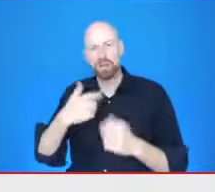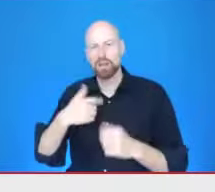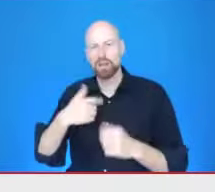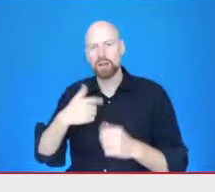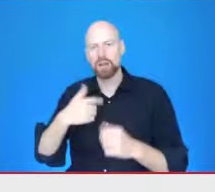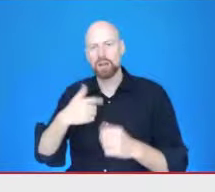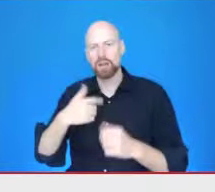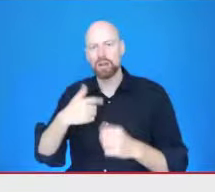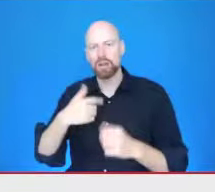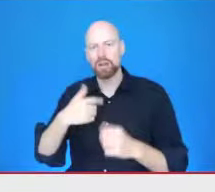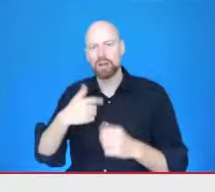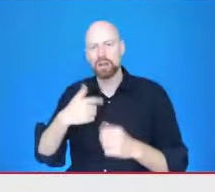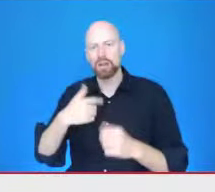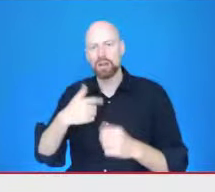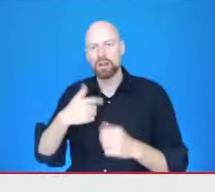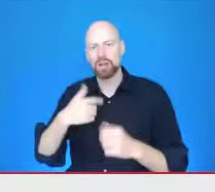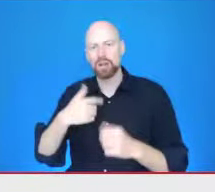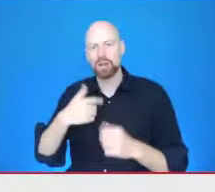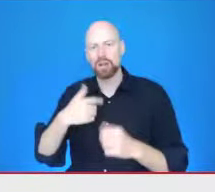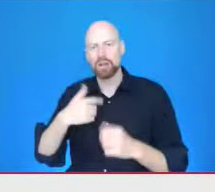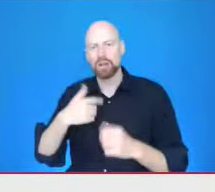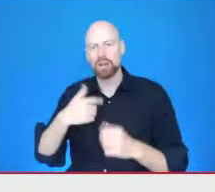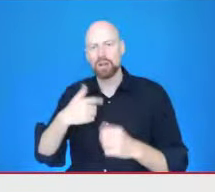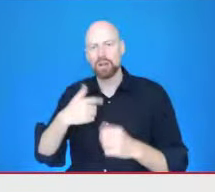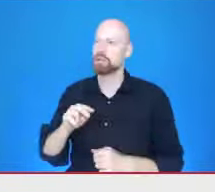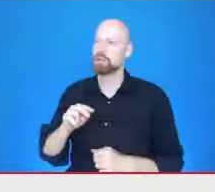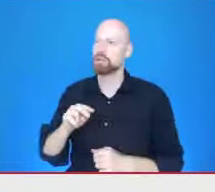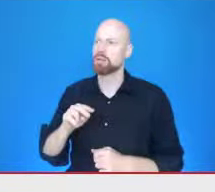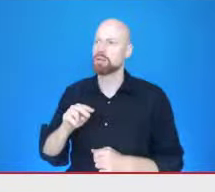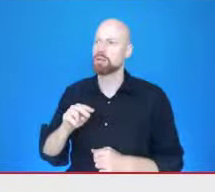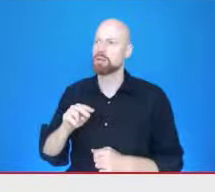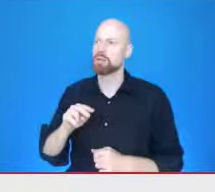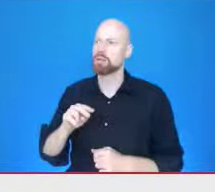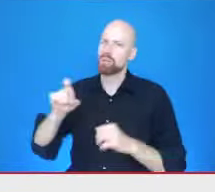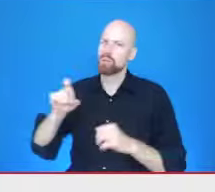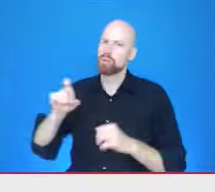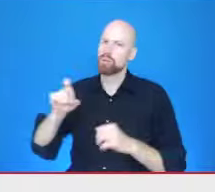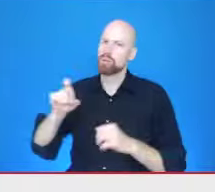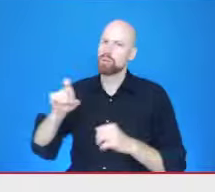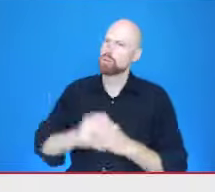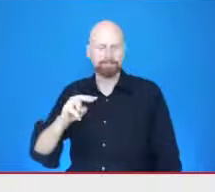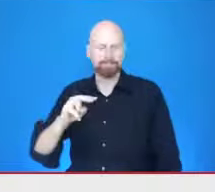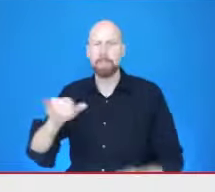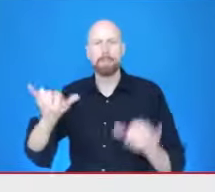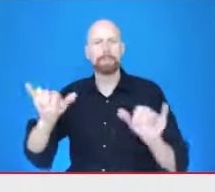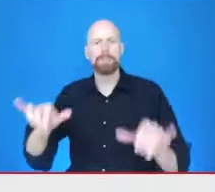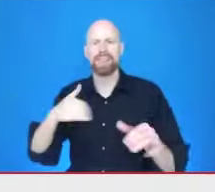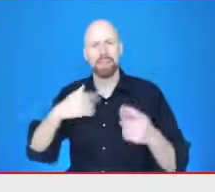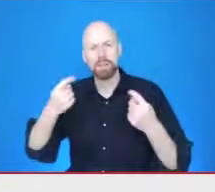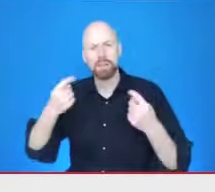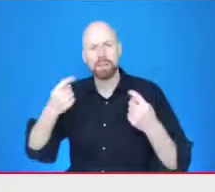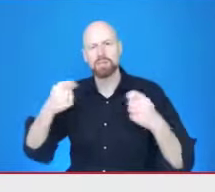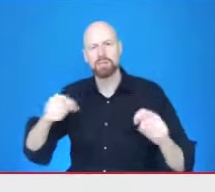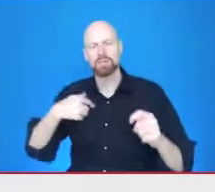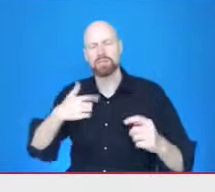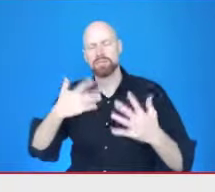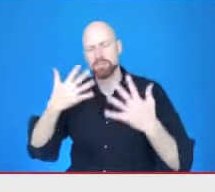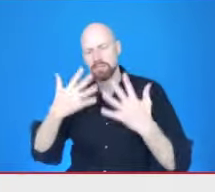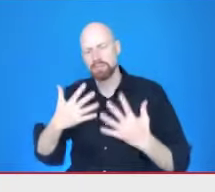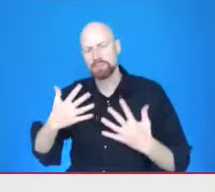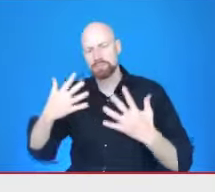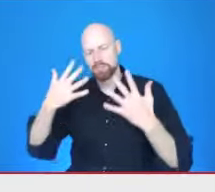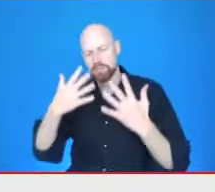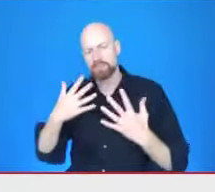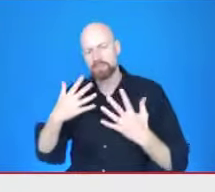England less than a week when the program director called me into her office for a phone call. They're asking that you sit down before I hand you the